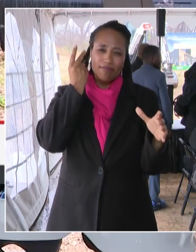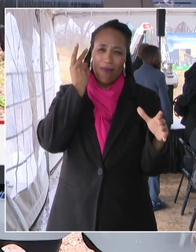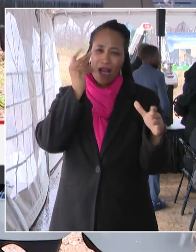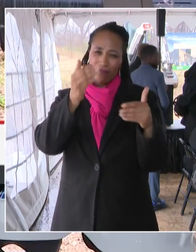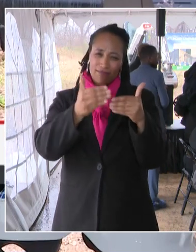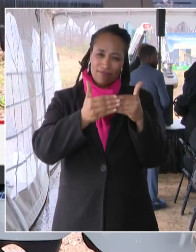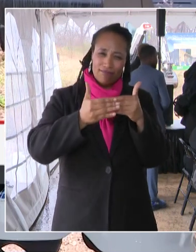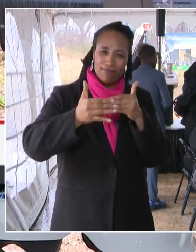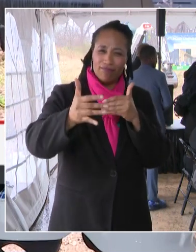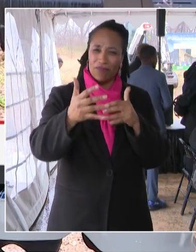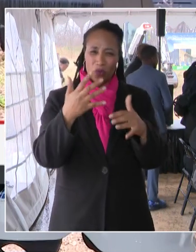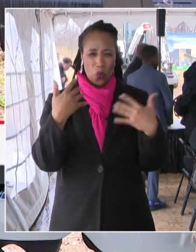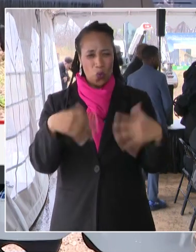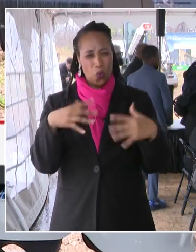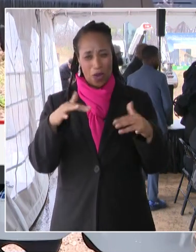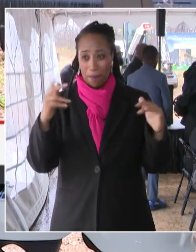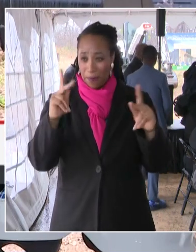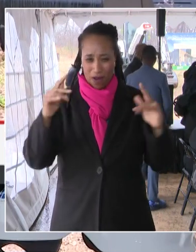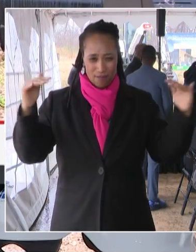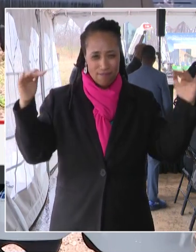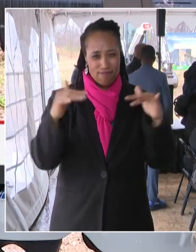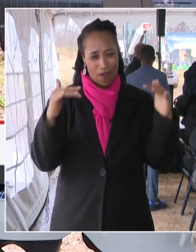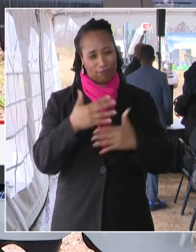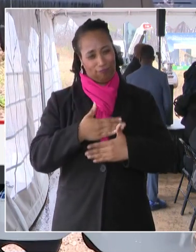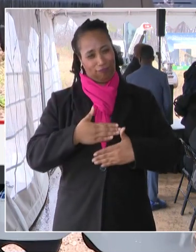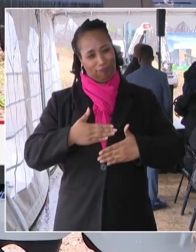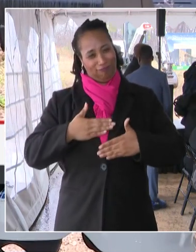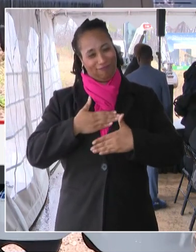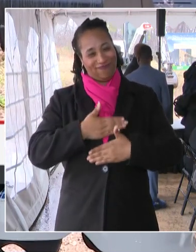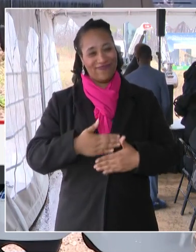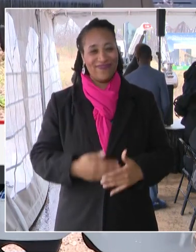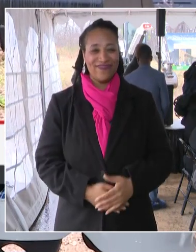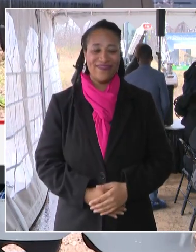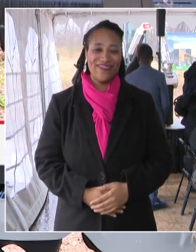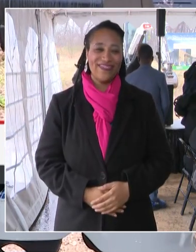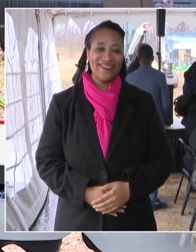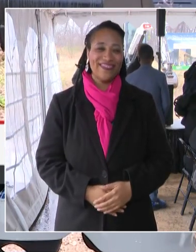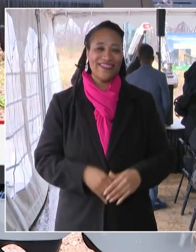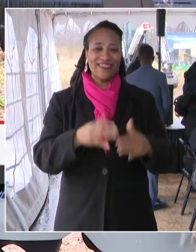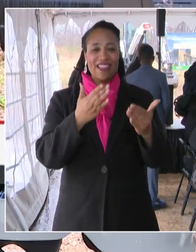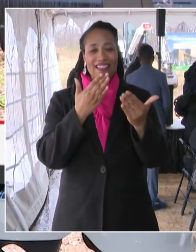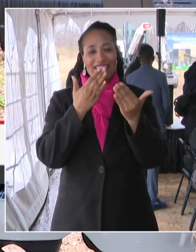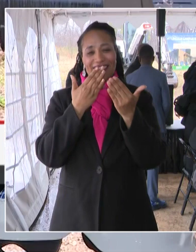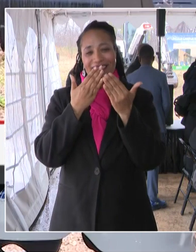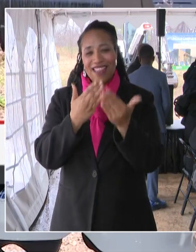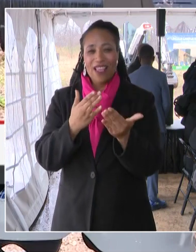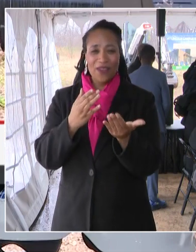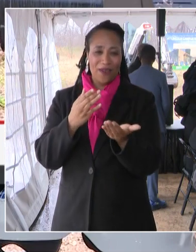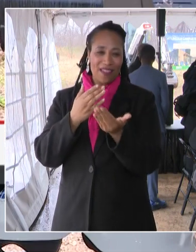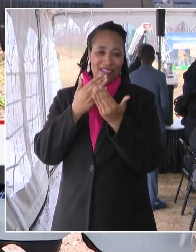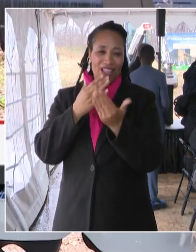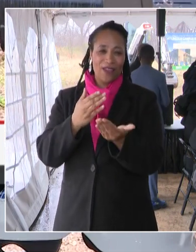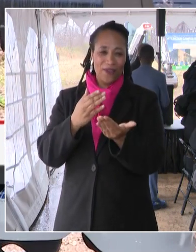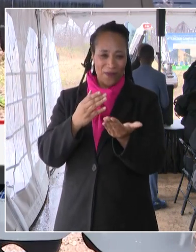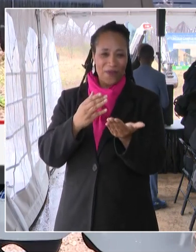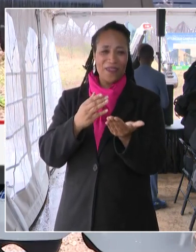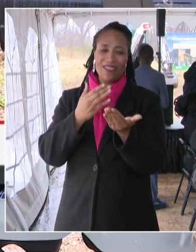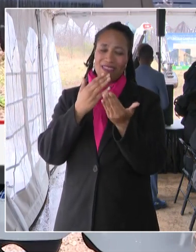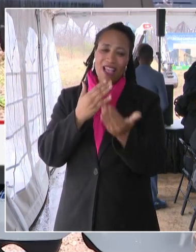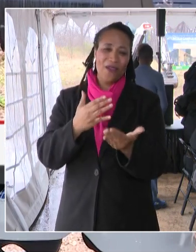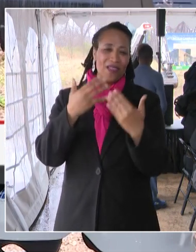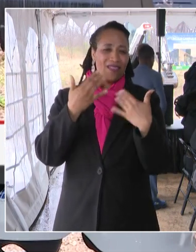enjoy. I want to thank my fellow commissioner, Takia Hicks Delgado of 5CO3, for her